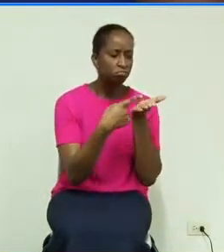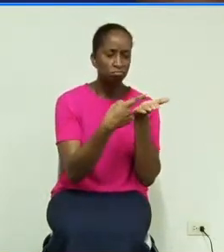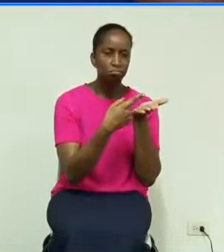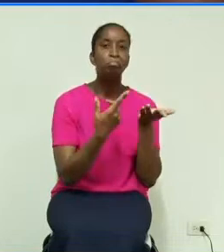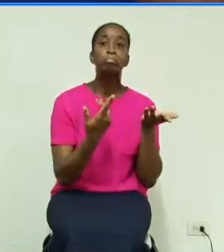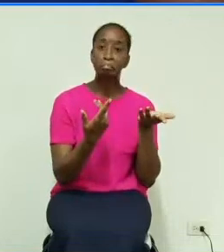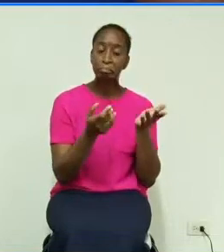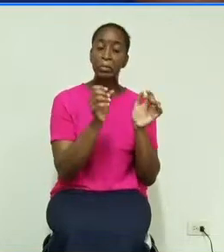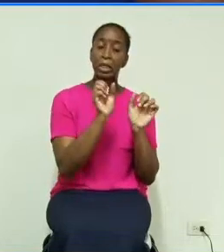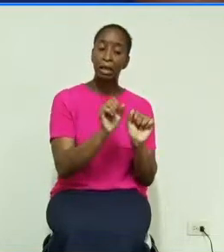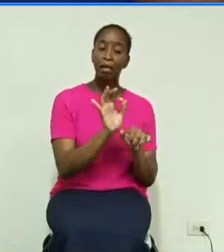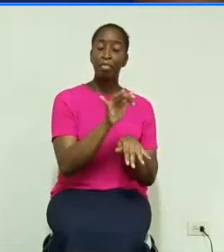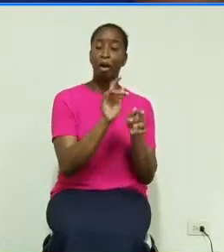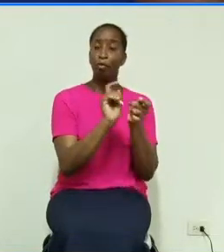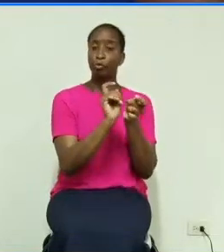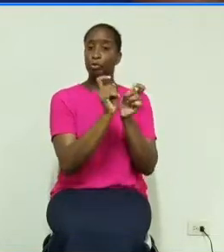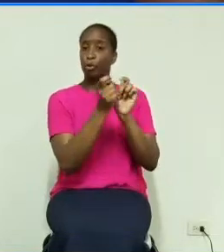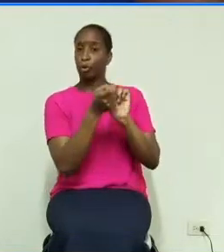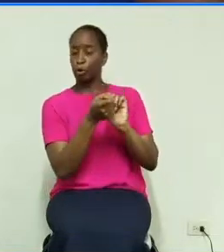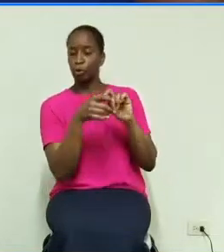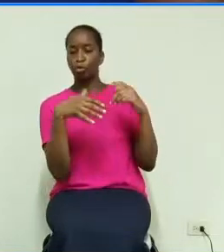differently.